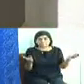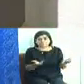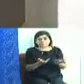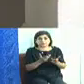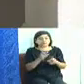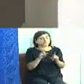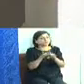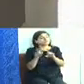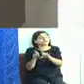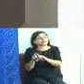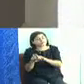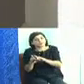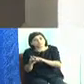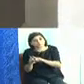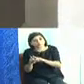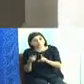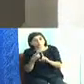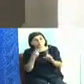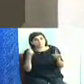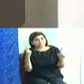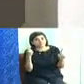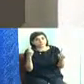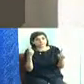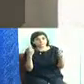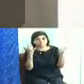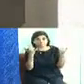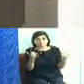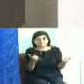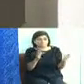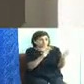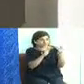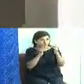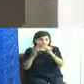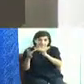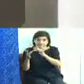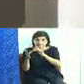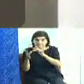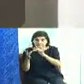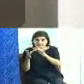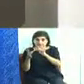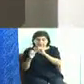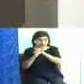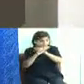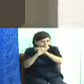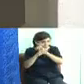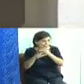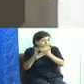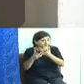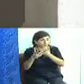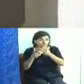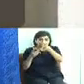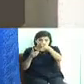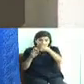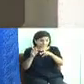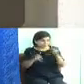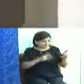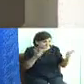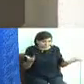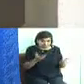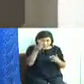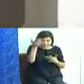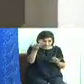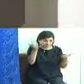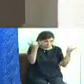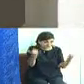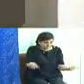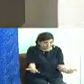and also from your current internet presence. There are people with us in worship